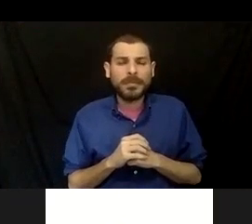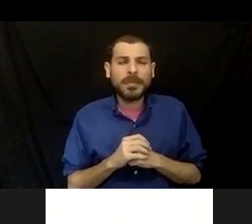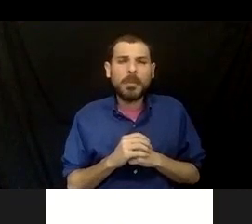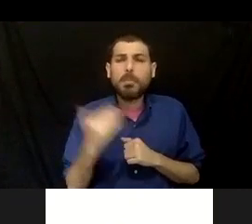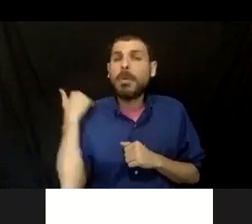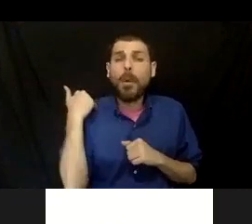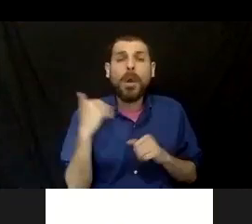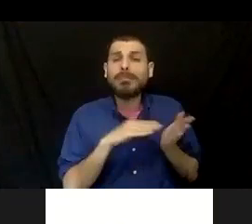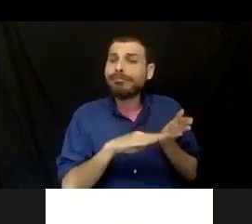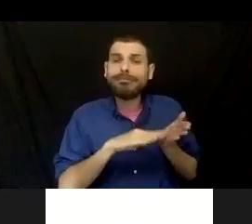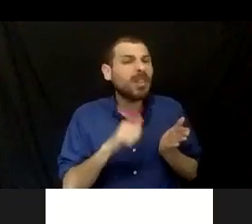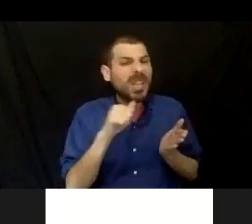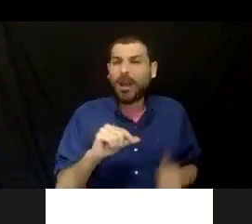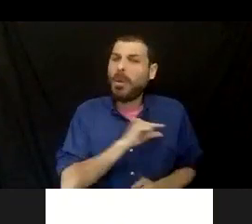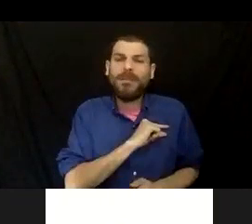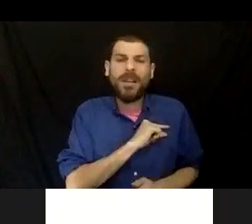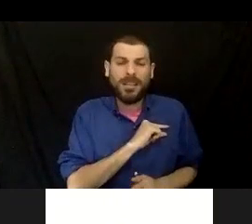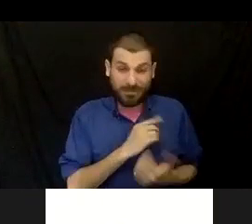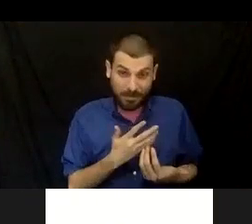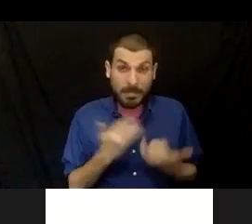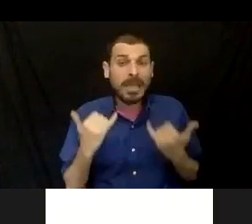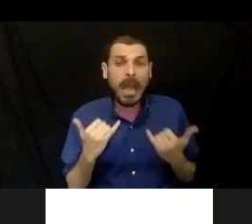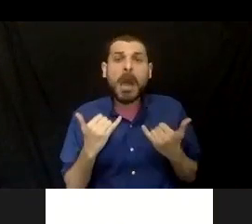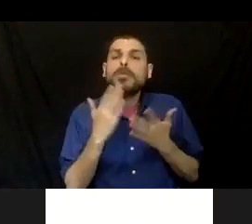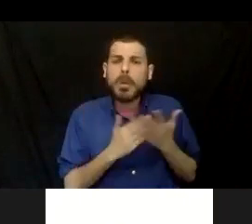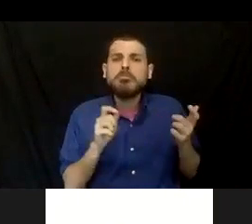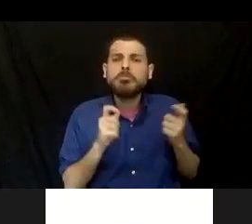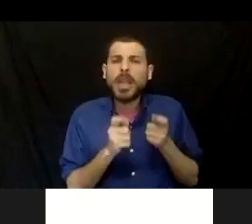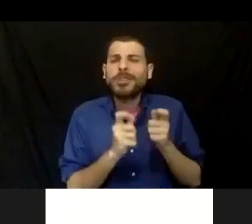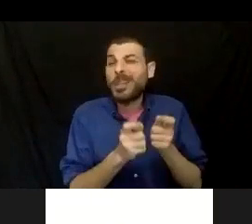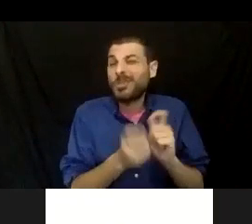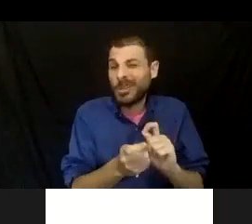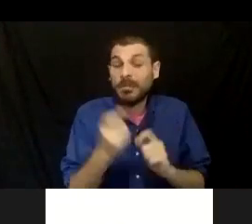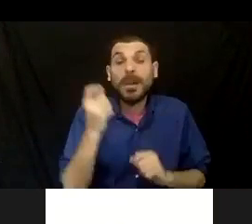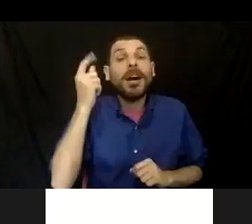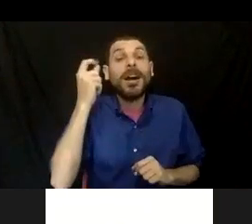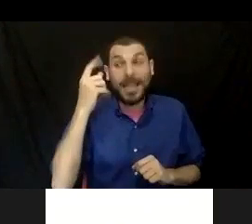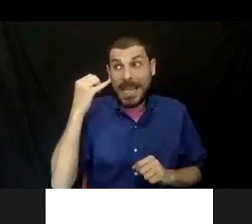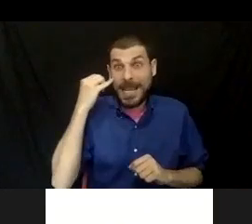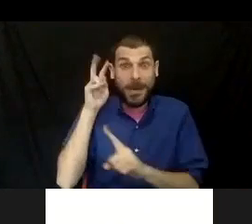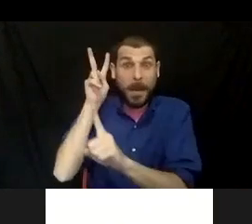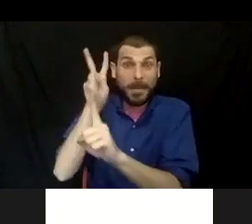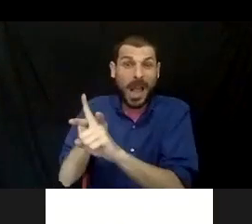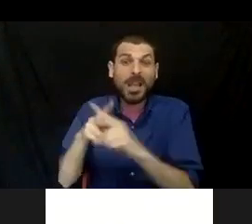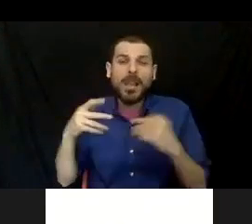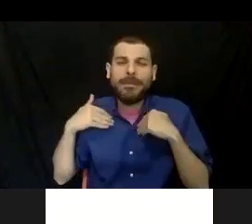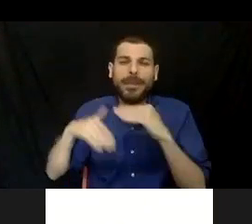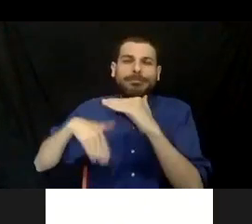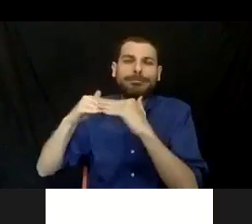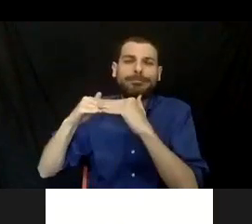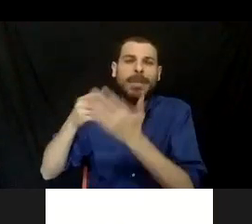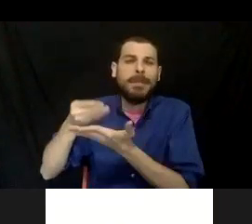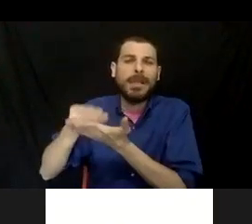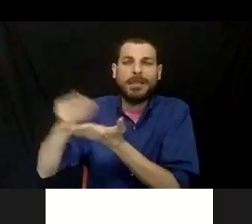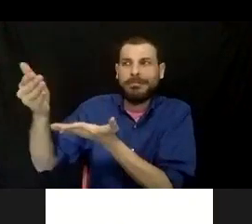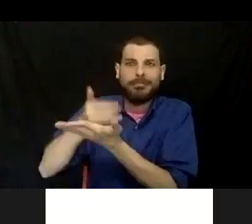When you do qualify for unemployment, there are limitations on the amount that you can receive, and there's a certain way that